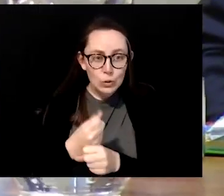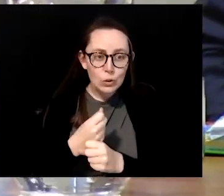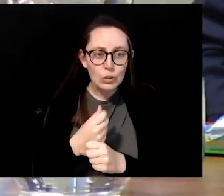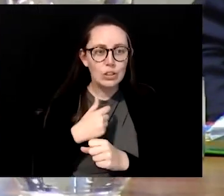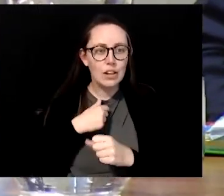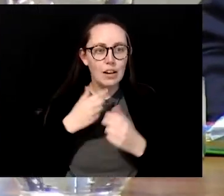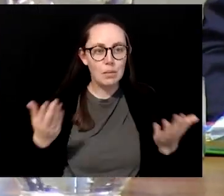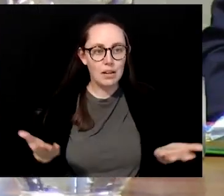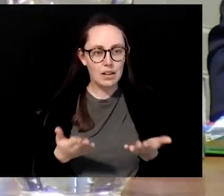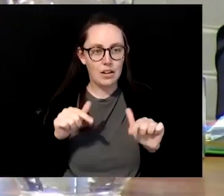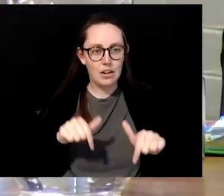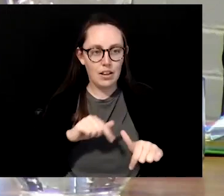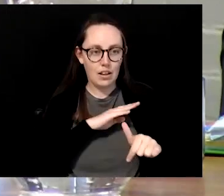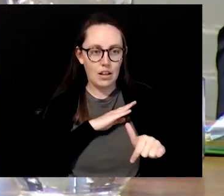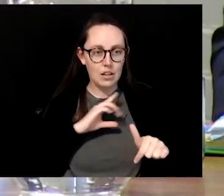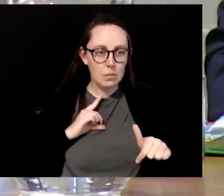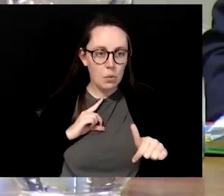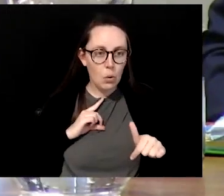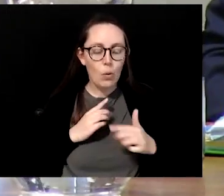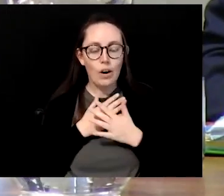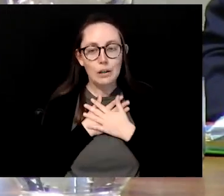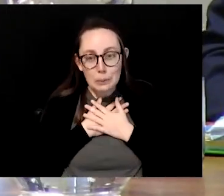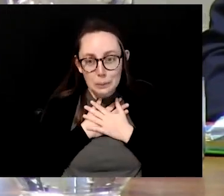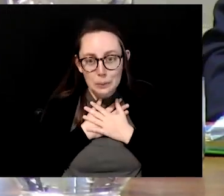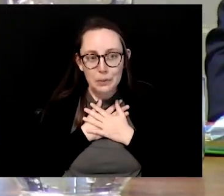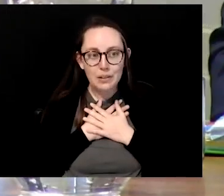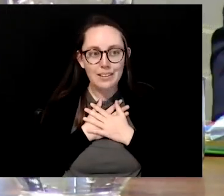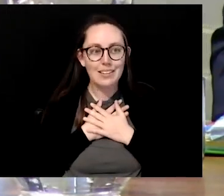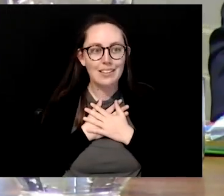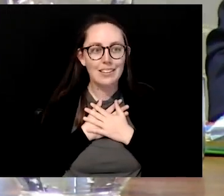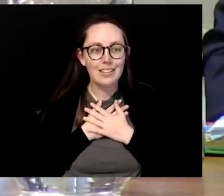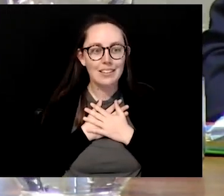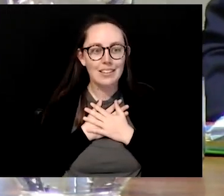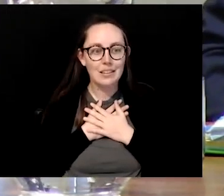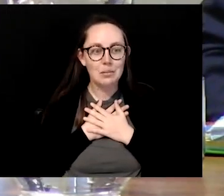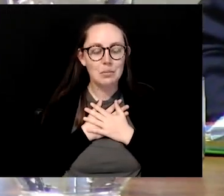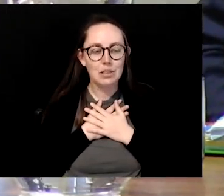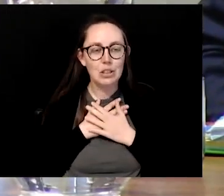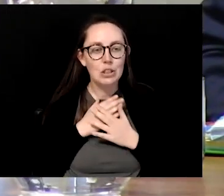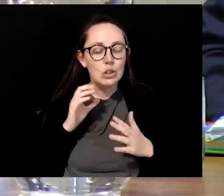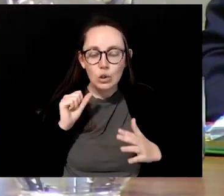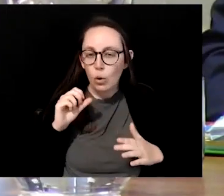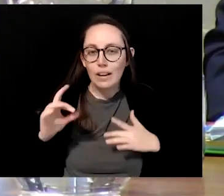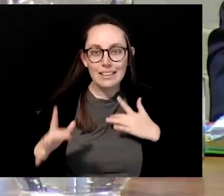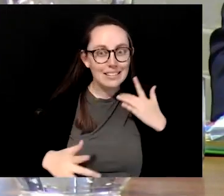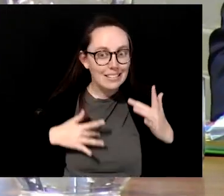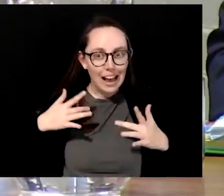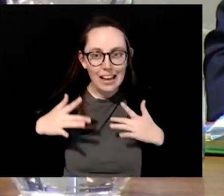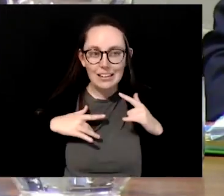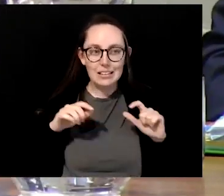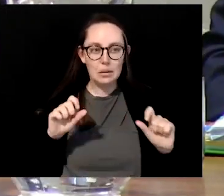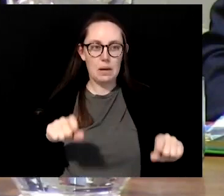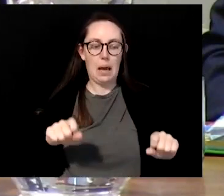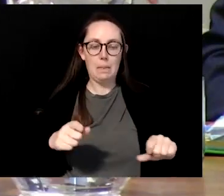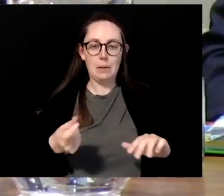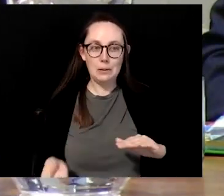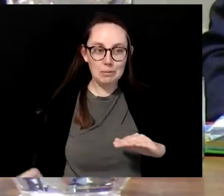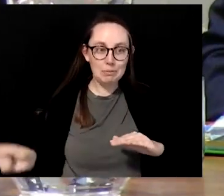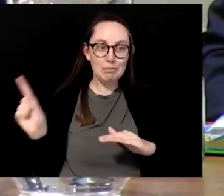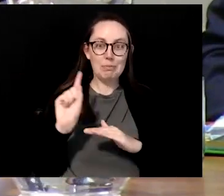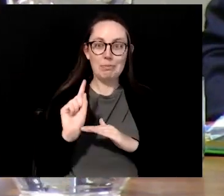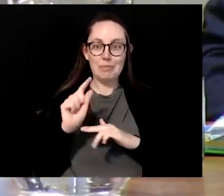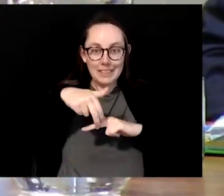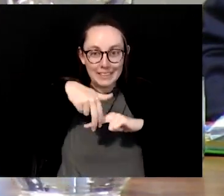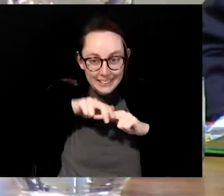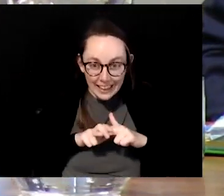board it's been really exciting to um to be able to step up and take this take this seat take this